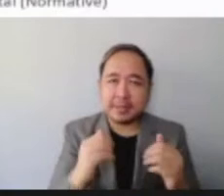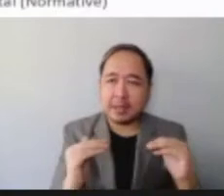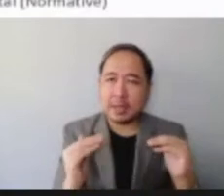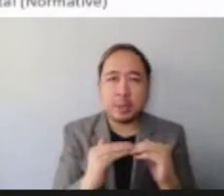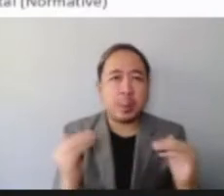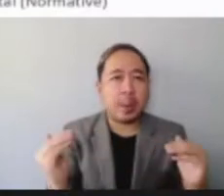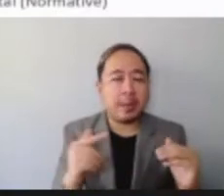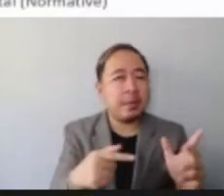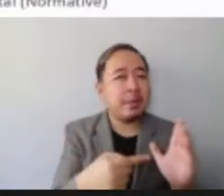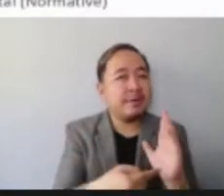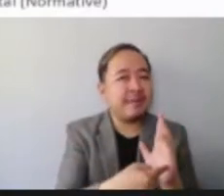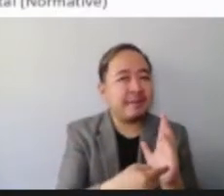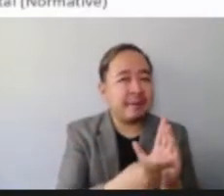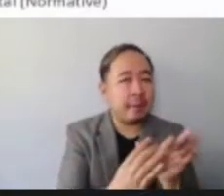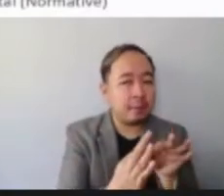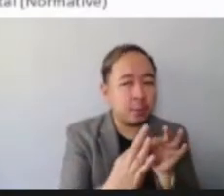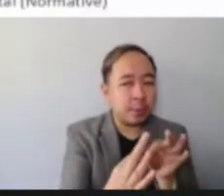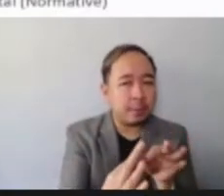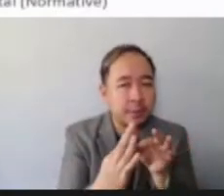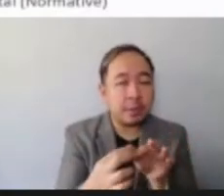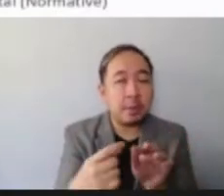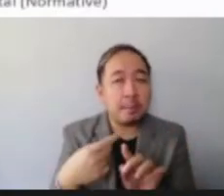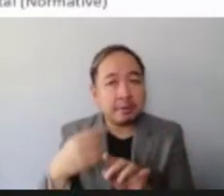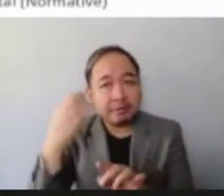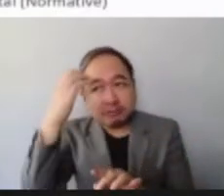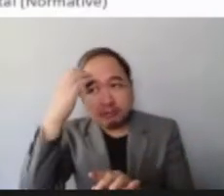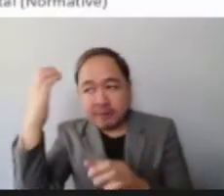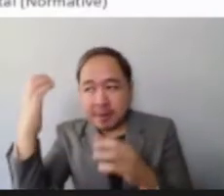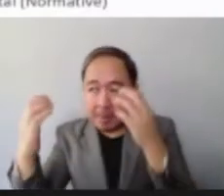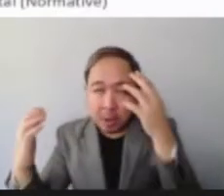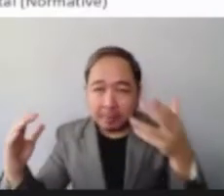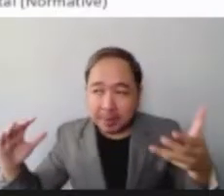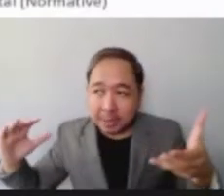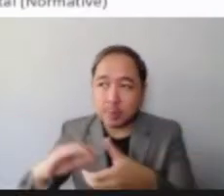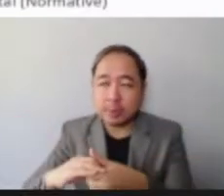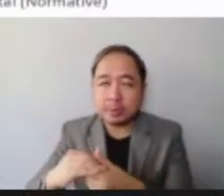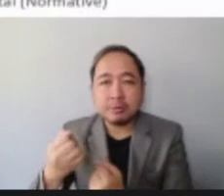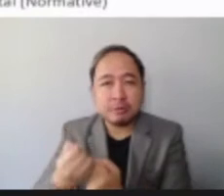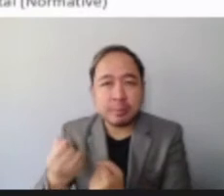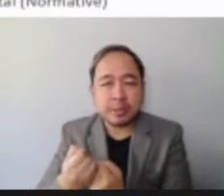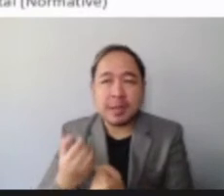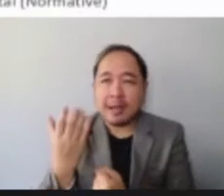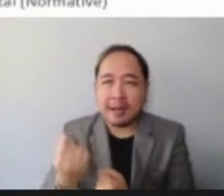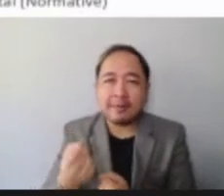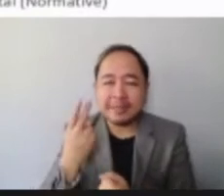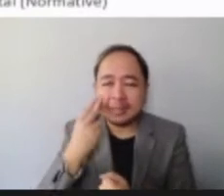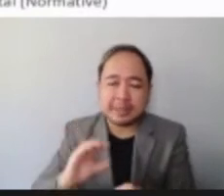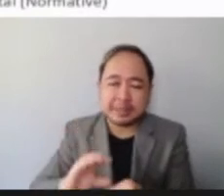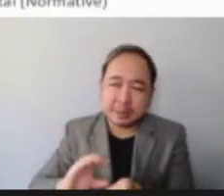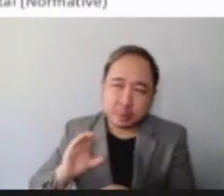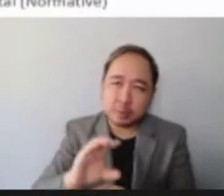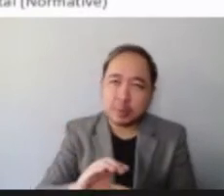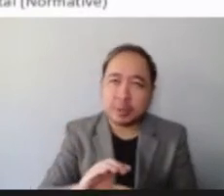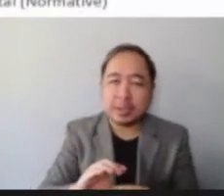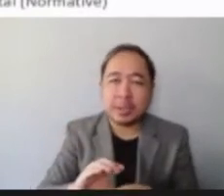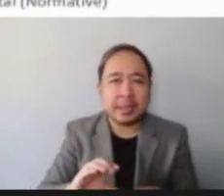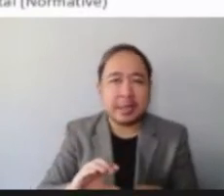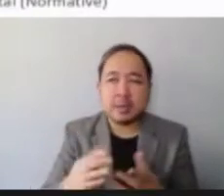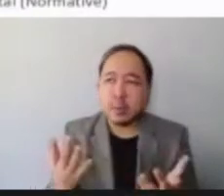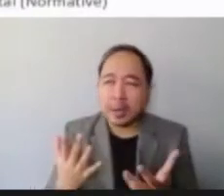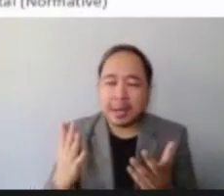and intergovernmental work with a smaller investment in terms of time resources going into analytical